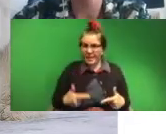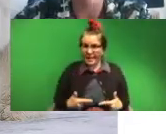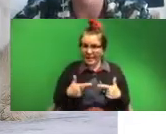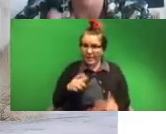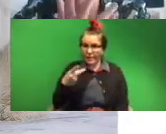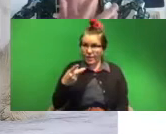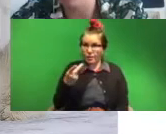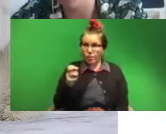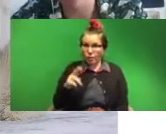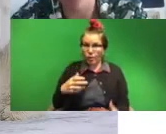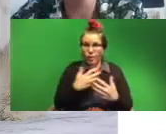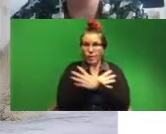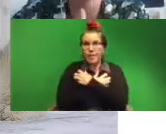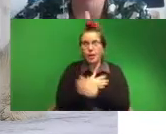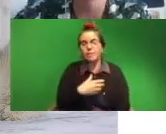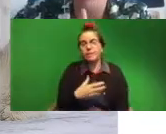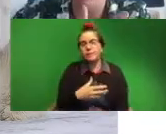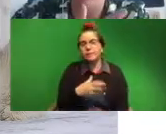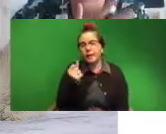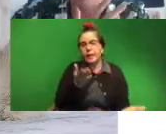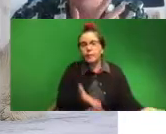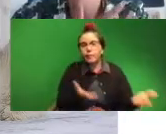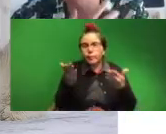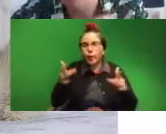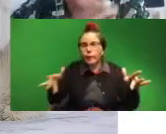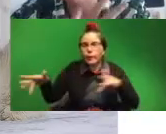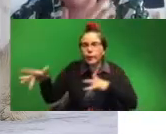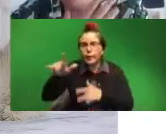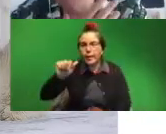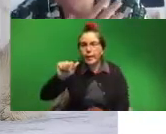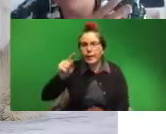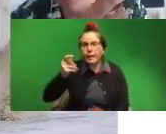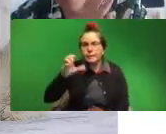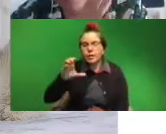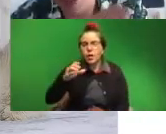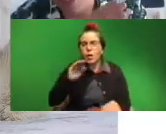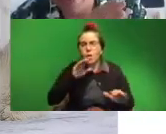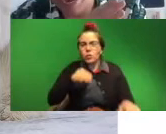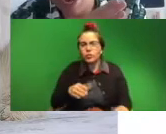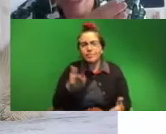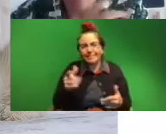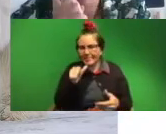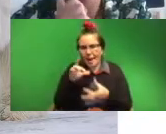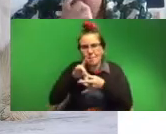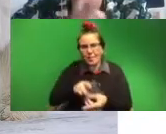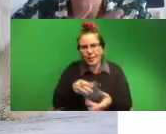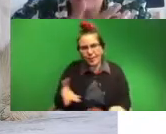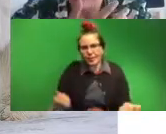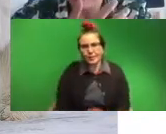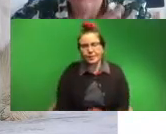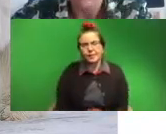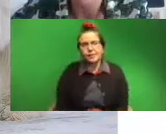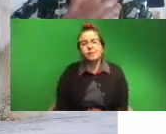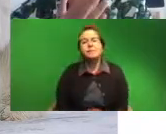that was taken and, let's say, brought to the middle of nowhere Atlantic Ocean probably does not belong there.